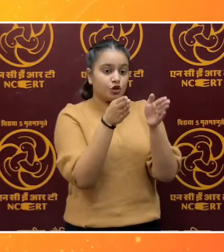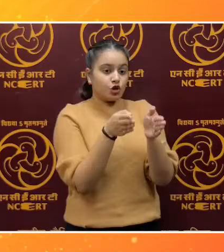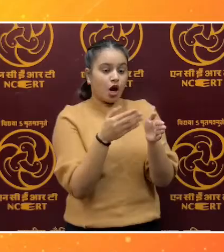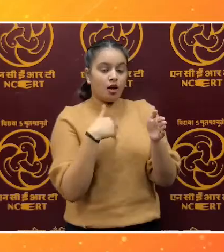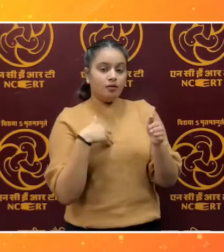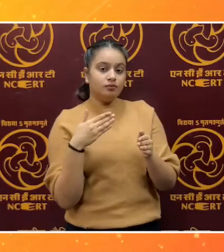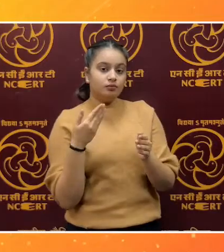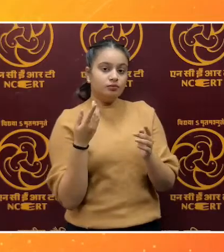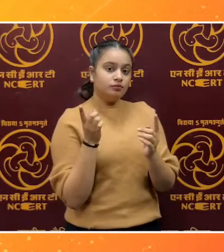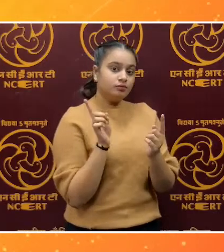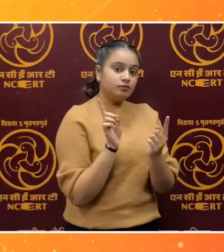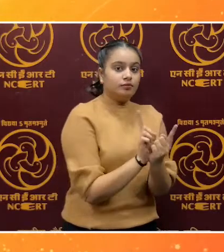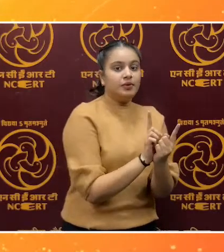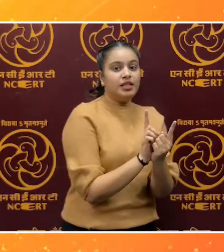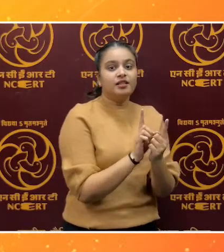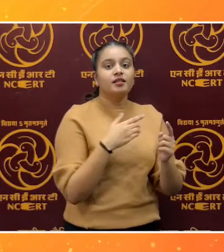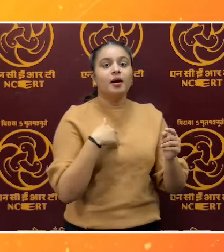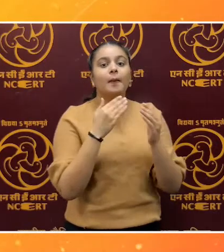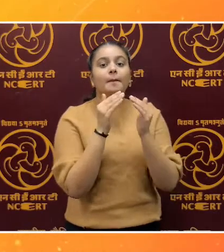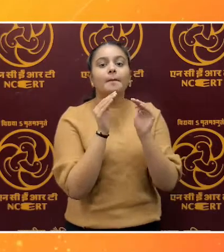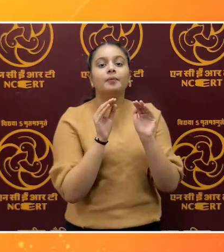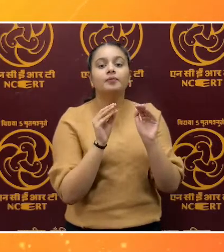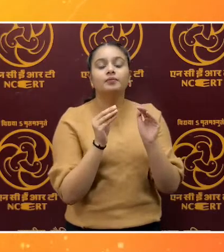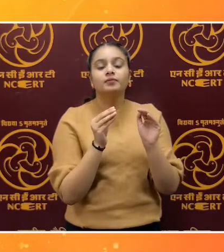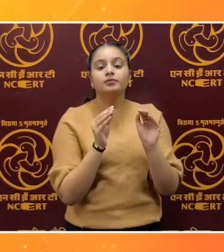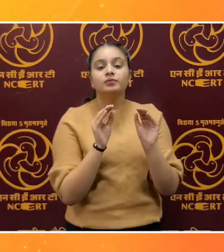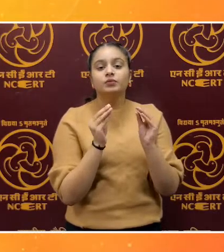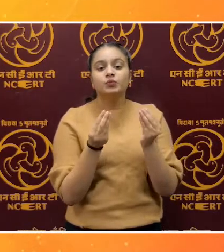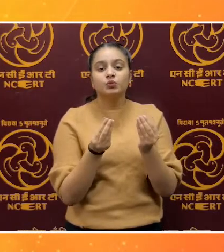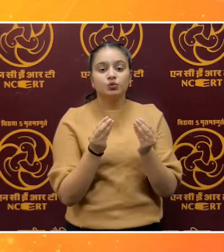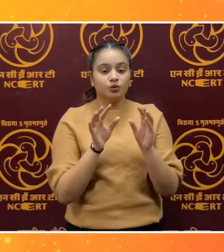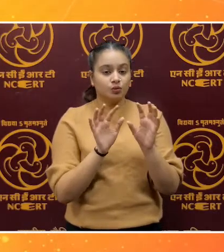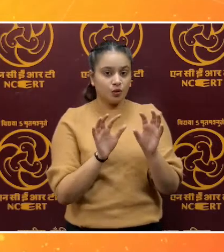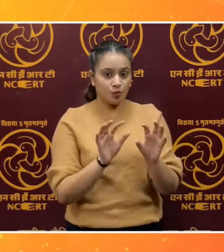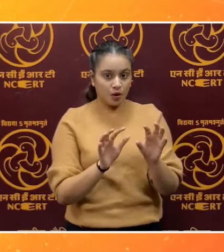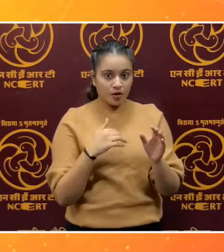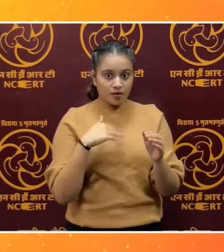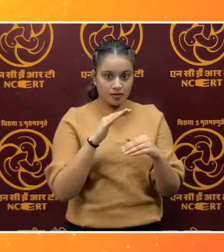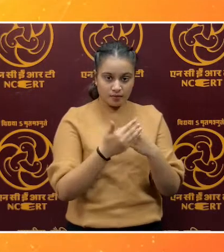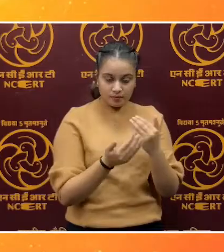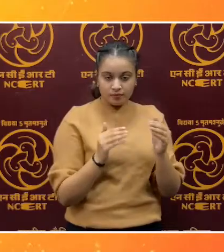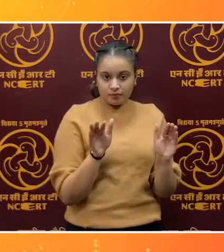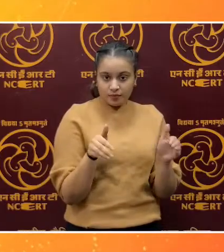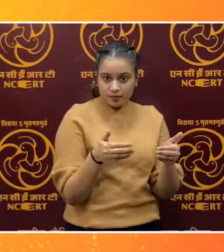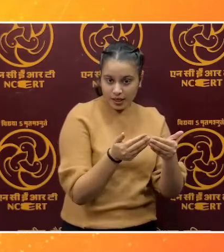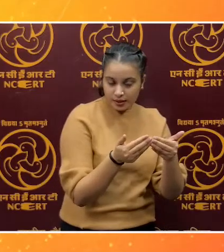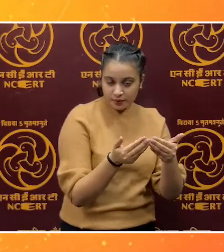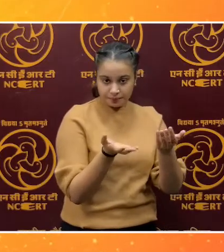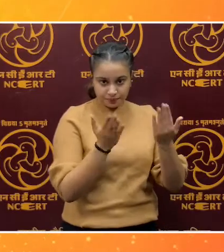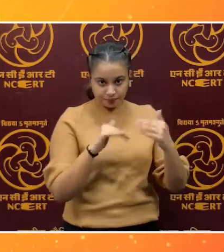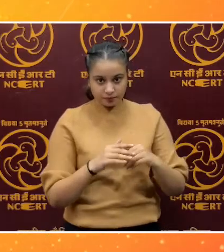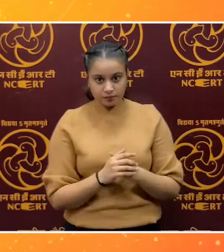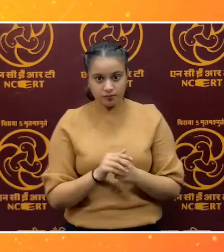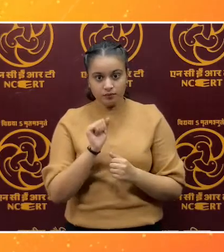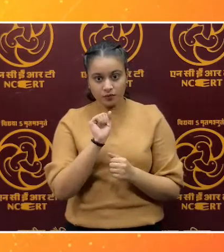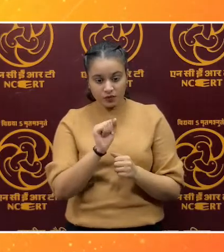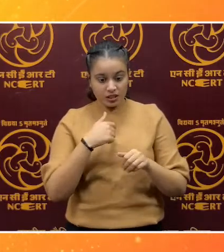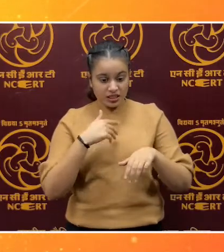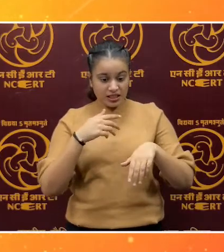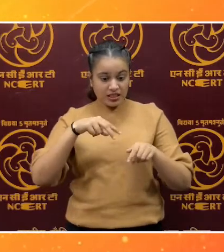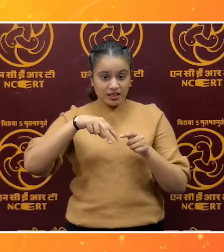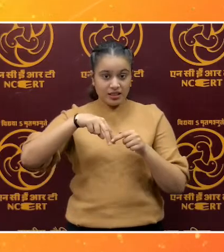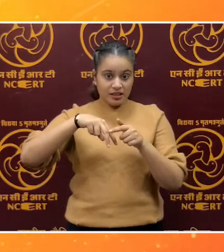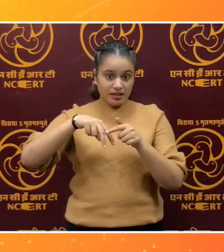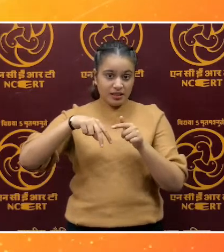small puppy. Came across. Yes, because puppy you were not supposed to meet, but you got to meet. Yeah. So its leg was injured